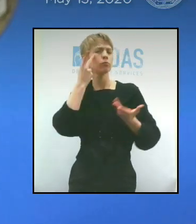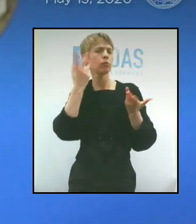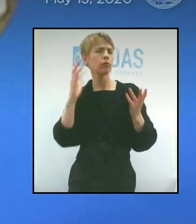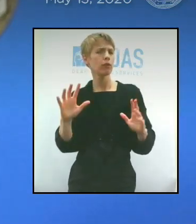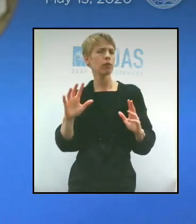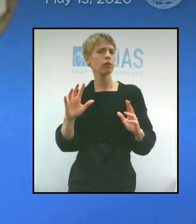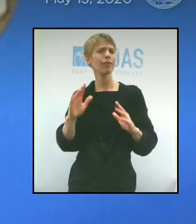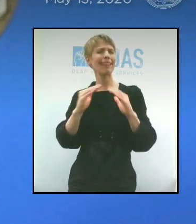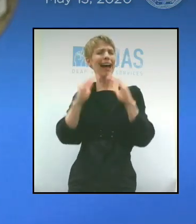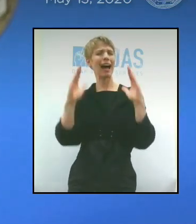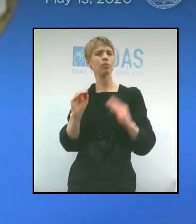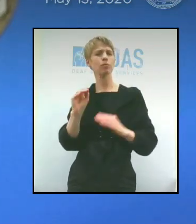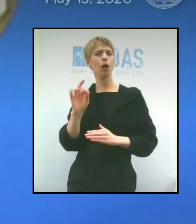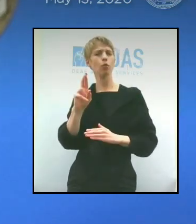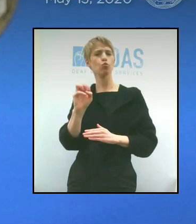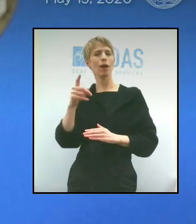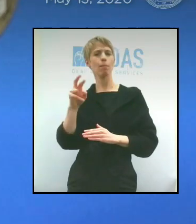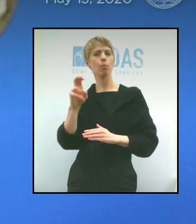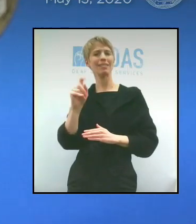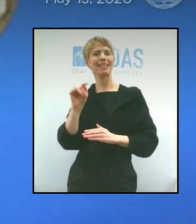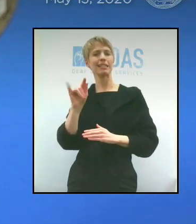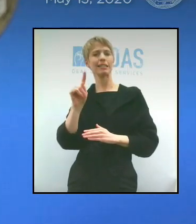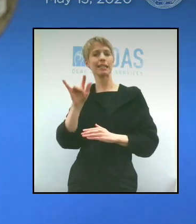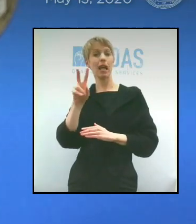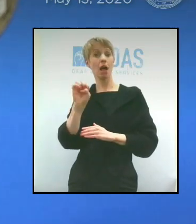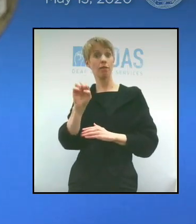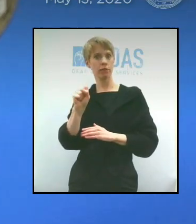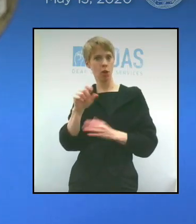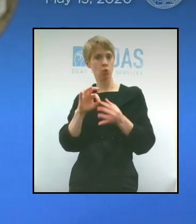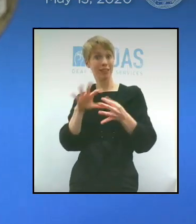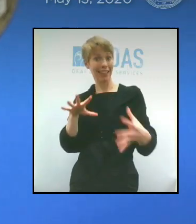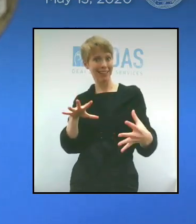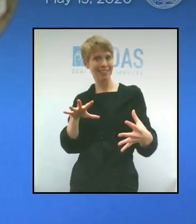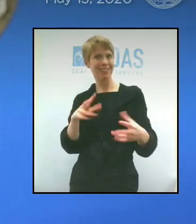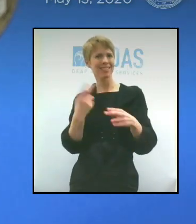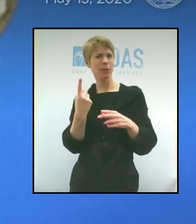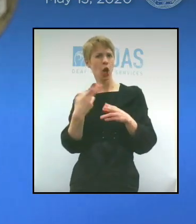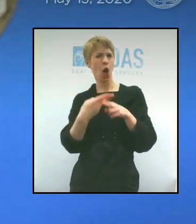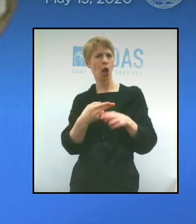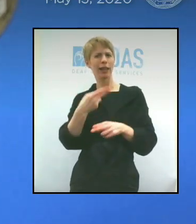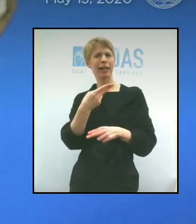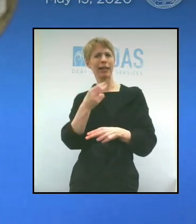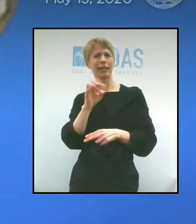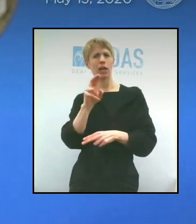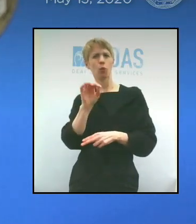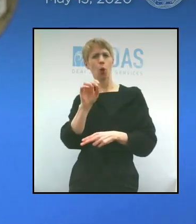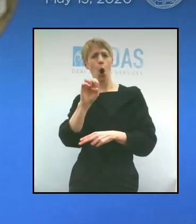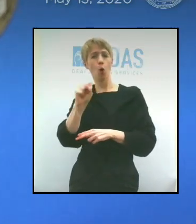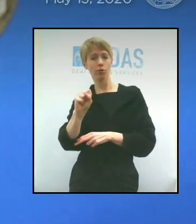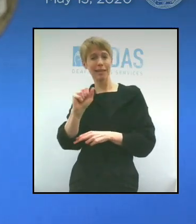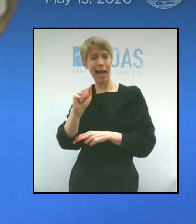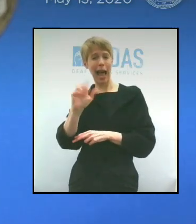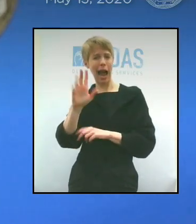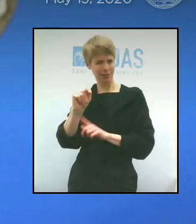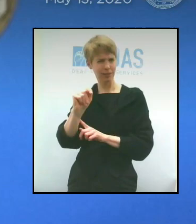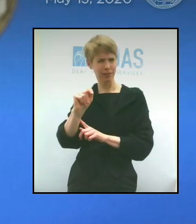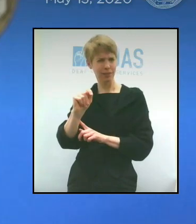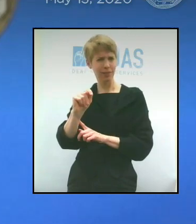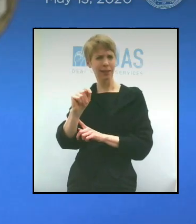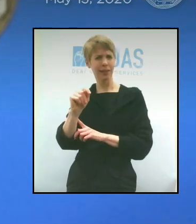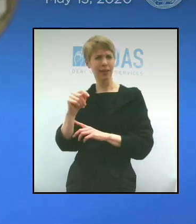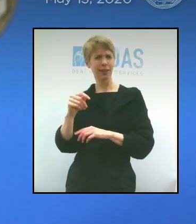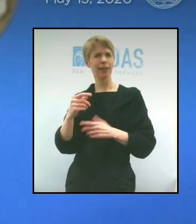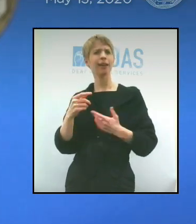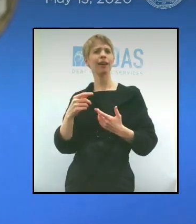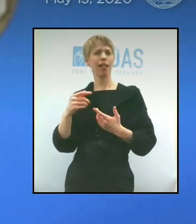a plan to assist local governments, state governments, and others get through the coronavirus and COVID-19 outbreak. I wholeheartedly